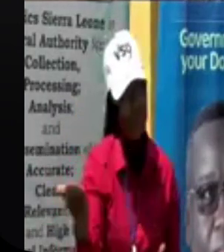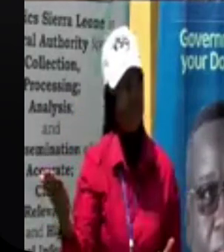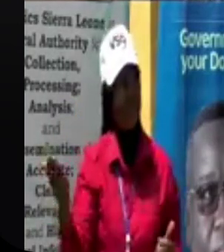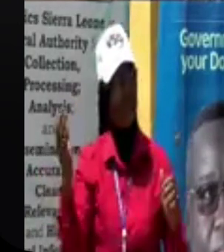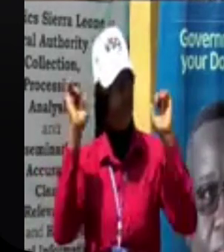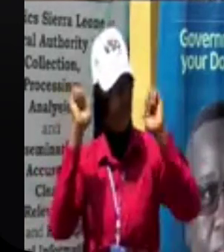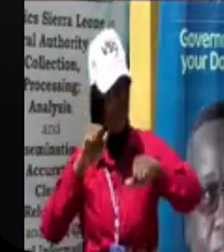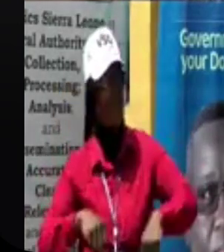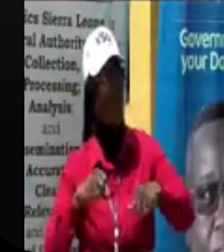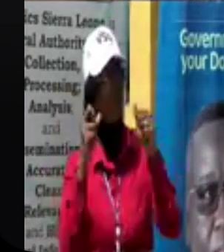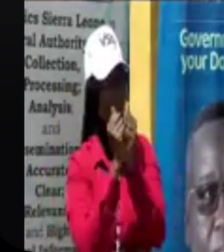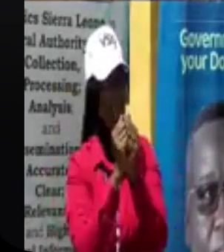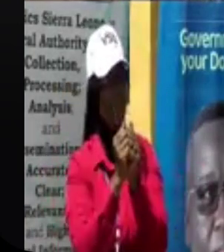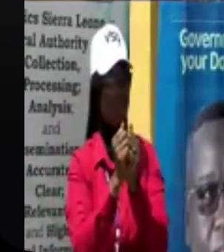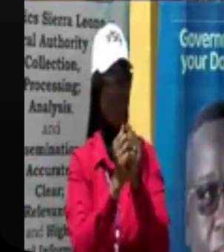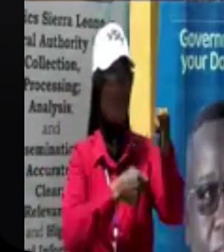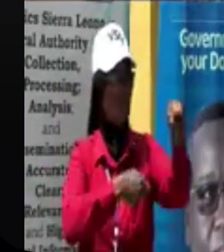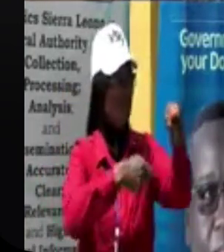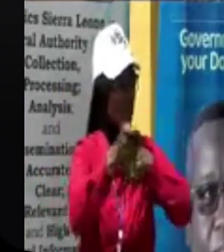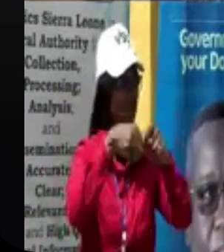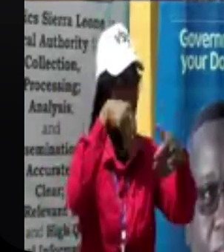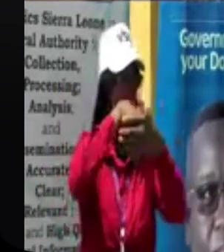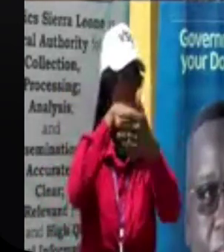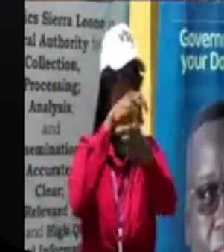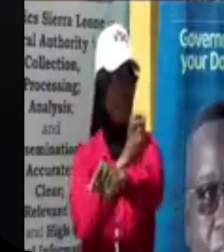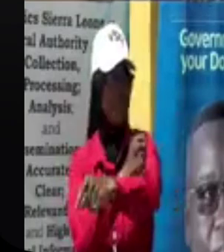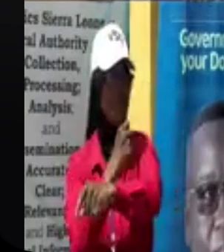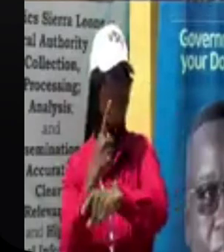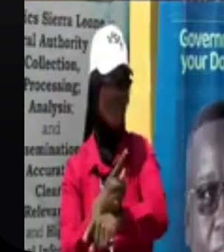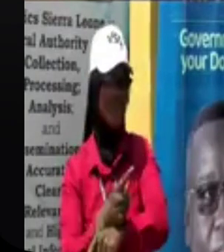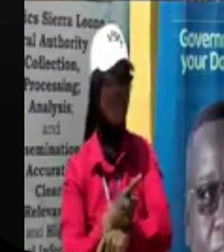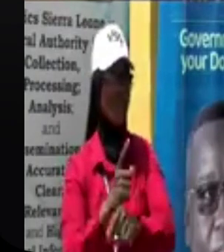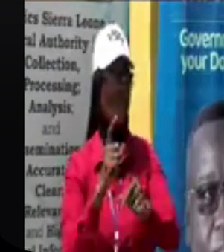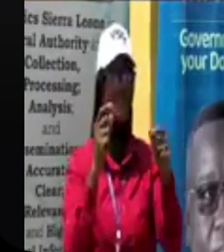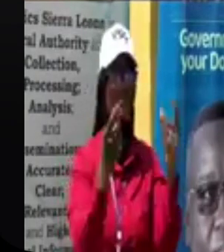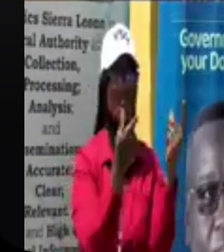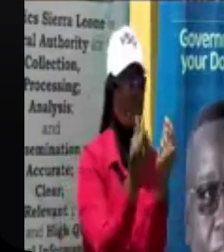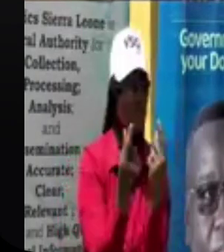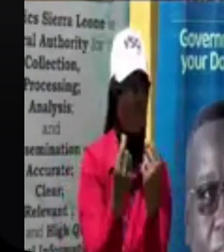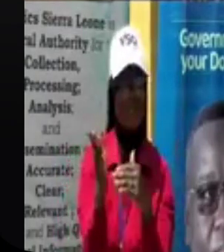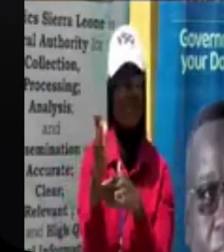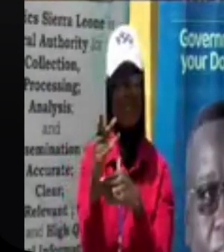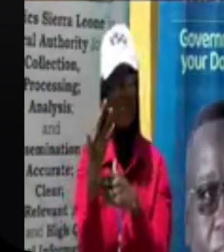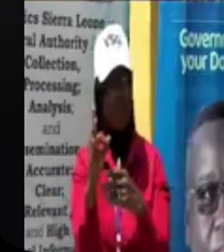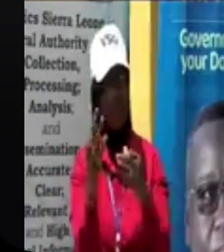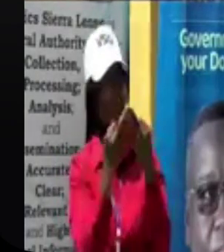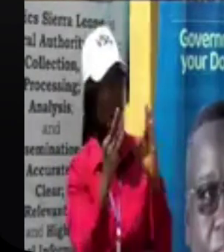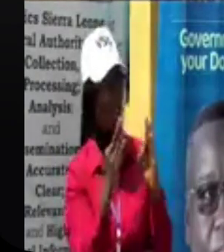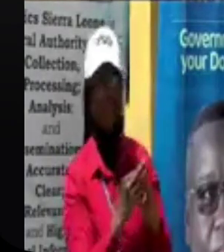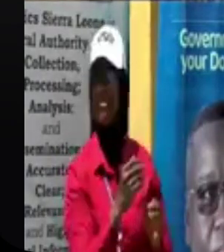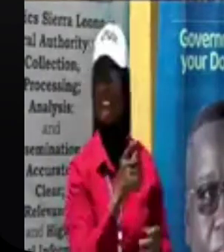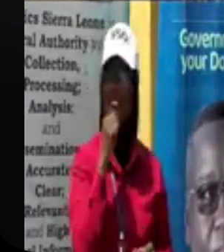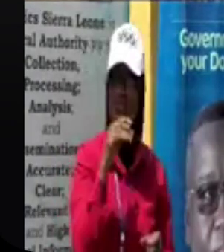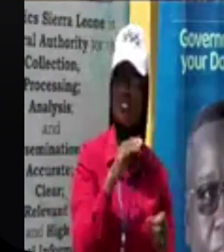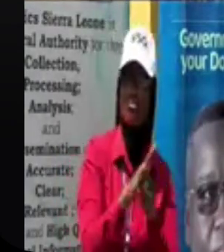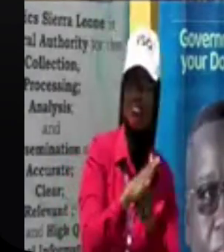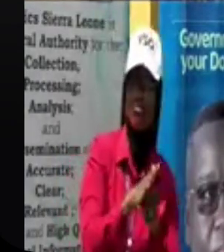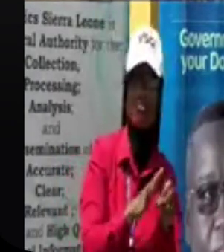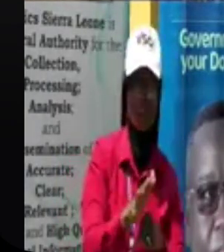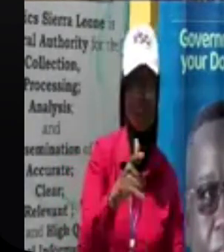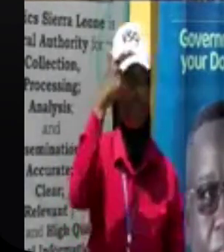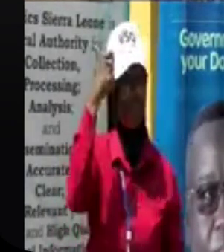the tractor operators are Salone. We've been doing a Ministry of Future Affairs that still enough